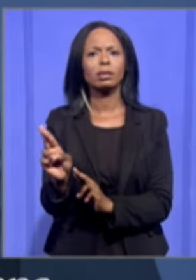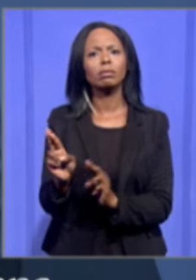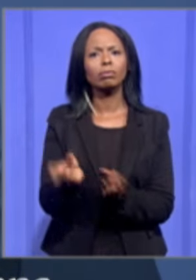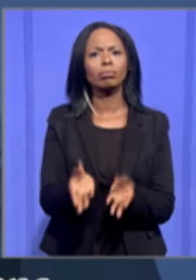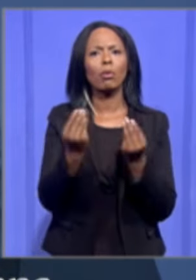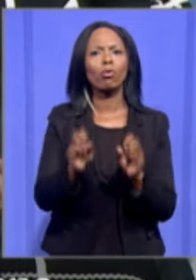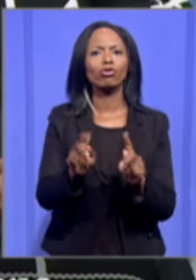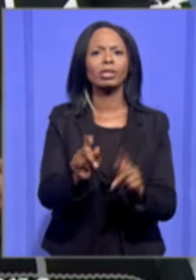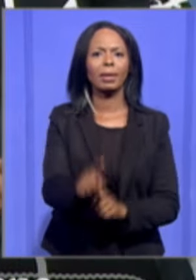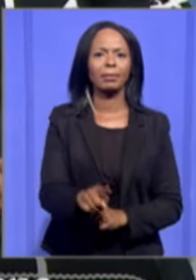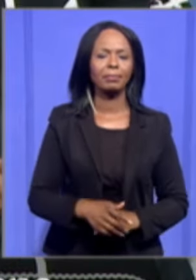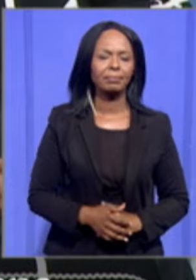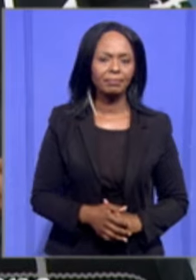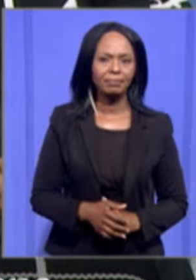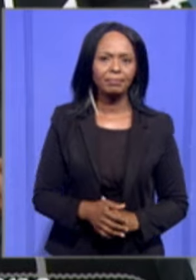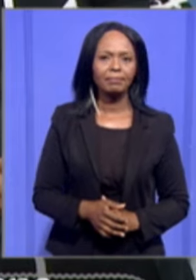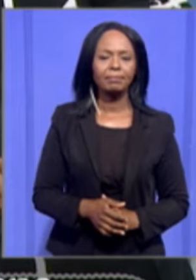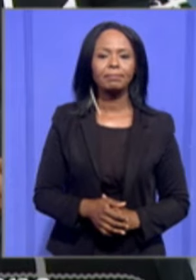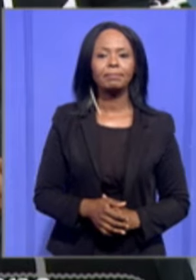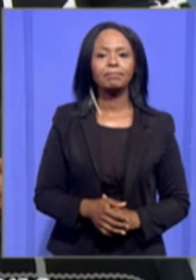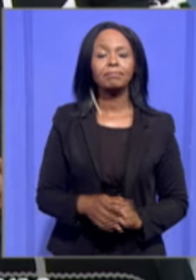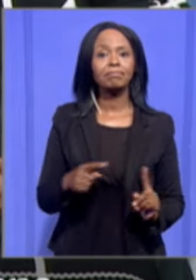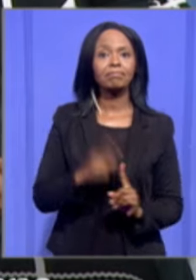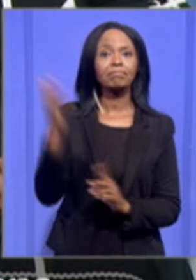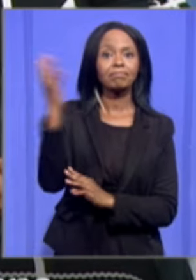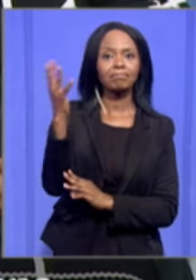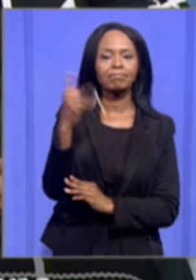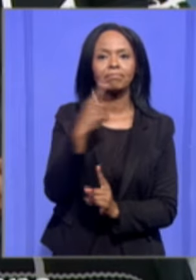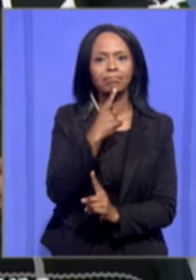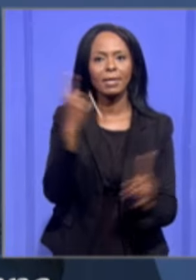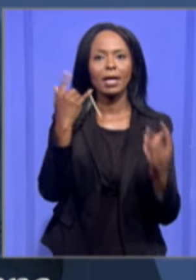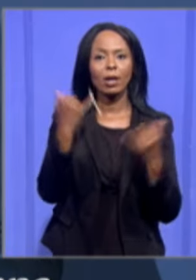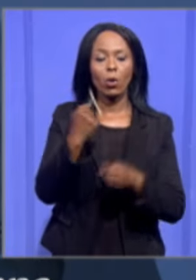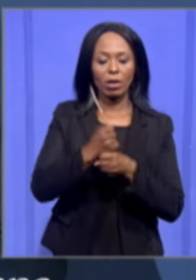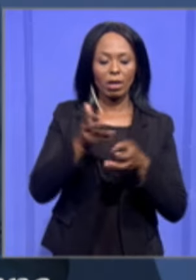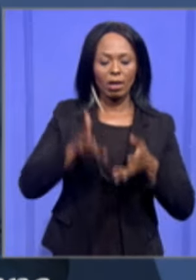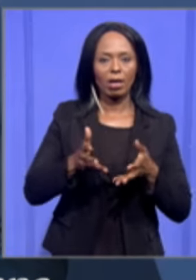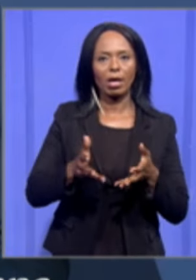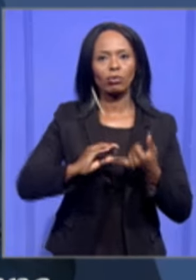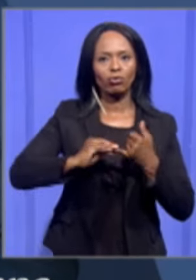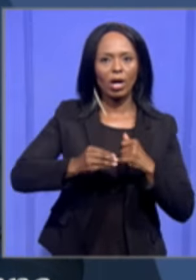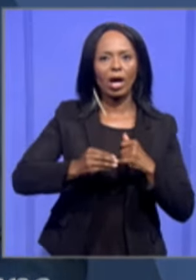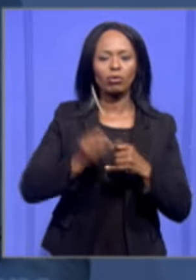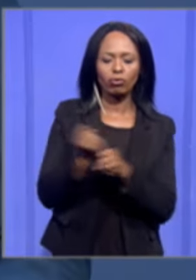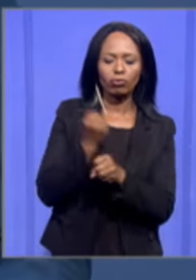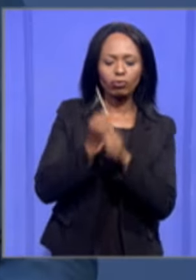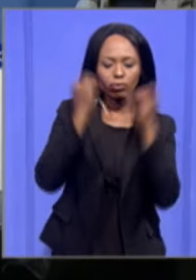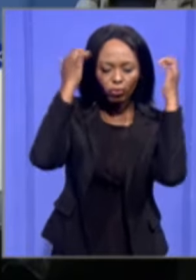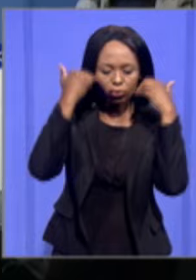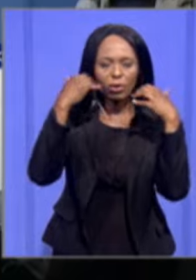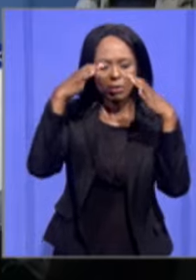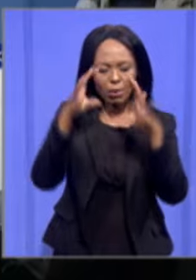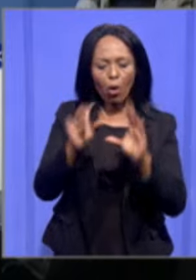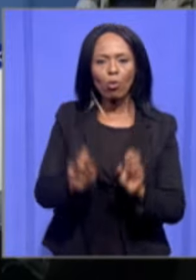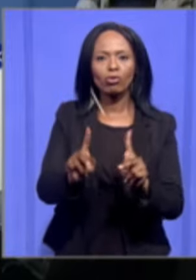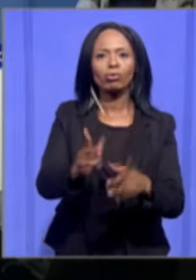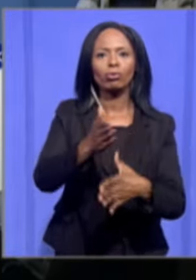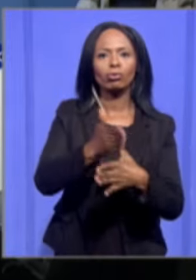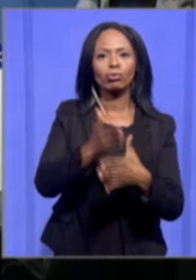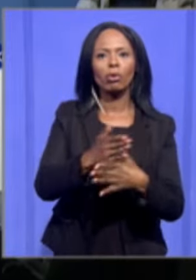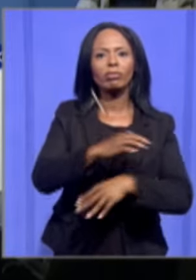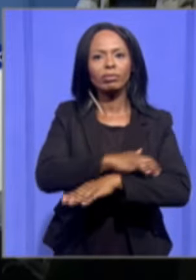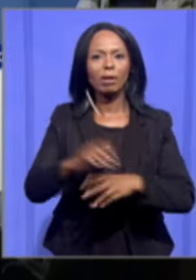of the AFCFTA. Mene a re monongwa ga batlile go netefatsa fa ba matlafatsa matsapa a bone mo madirelong a ditirelo jaaka